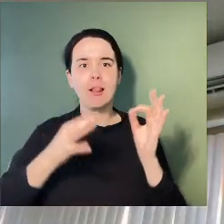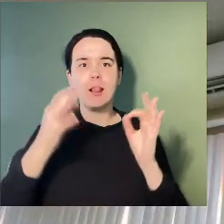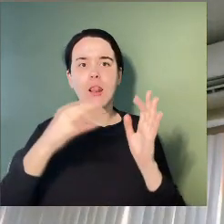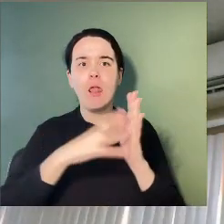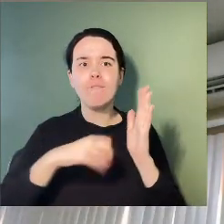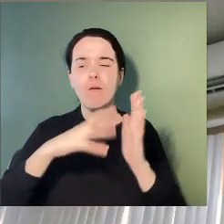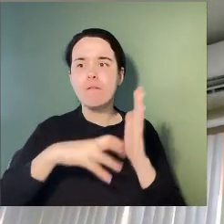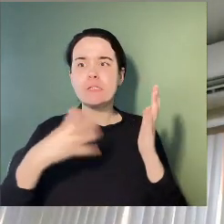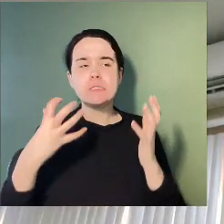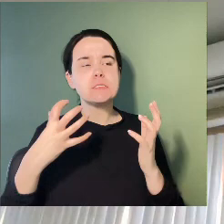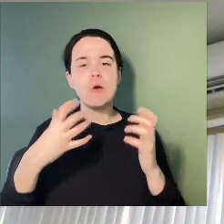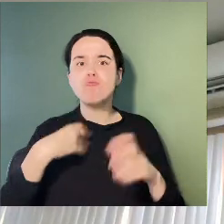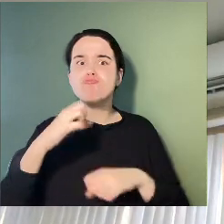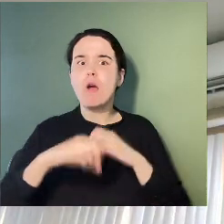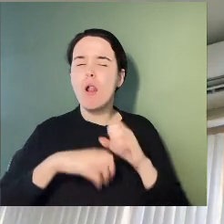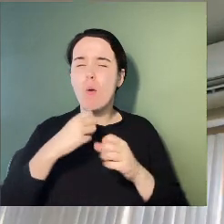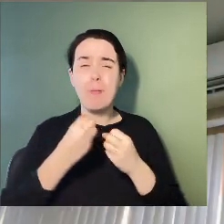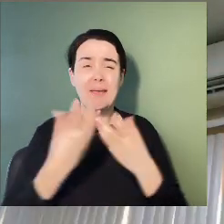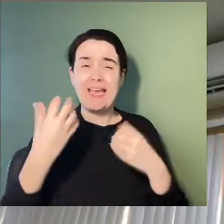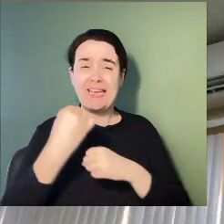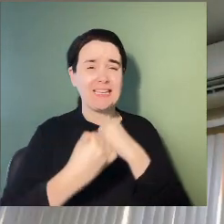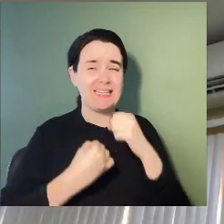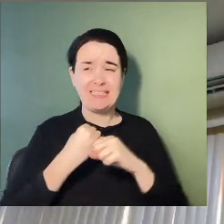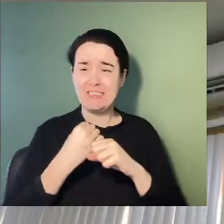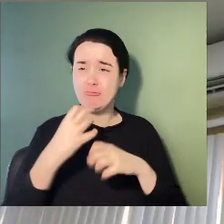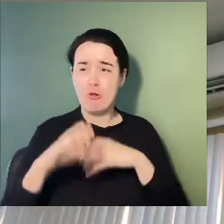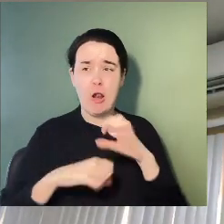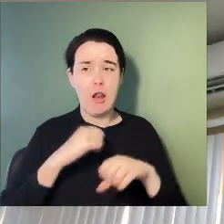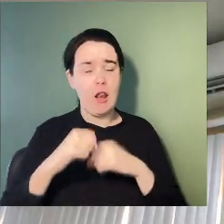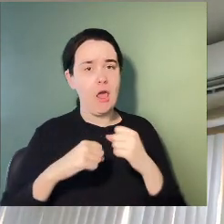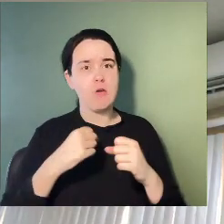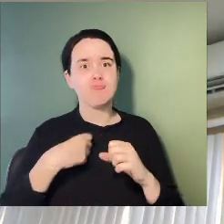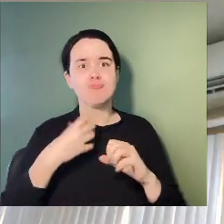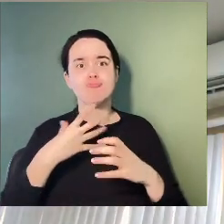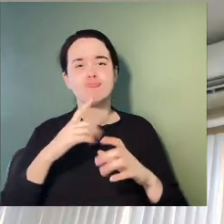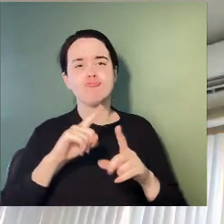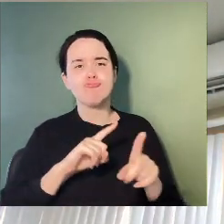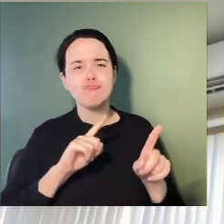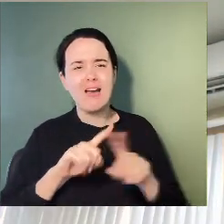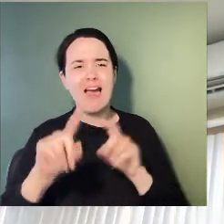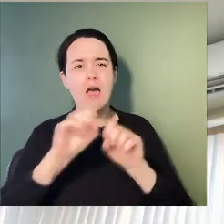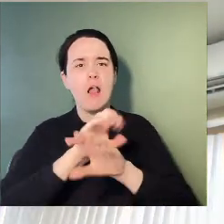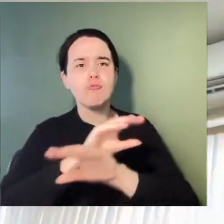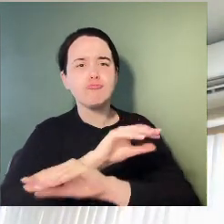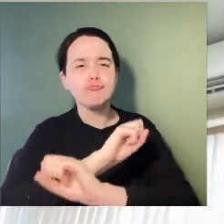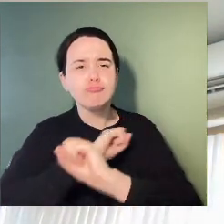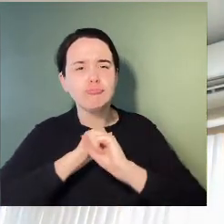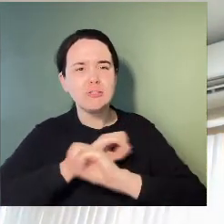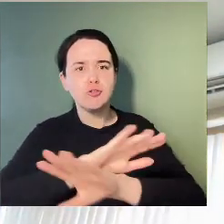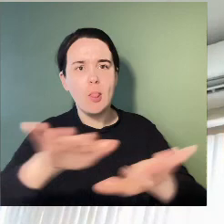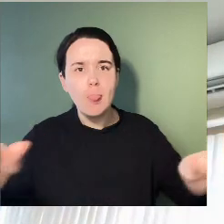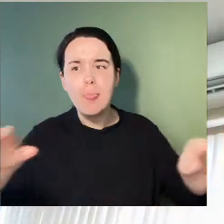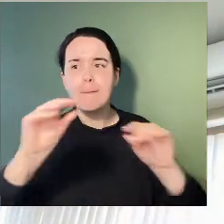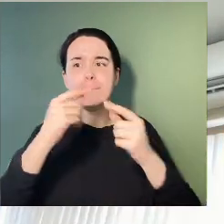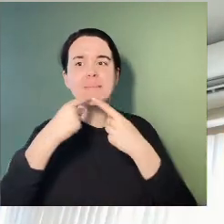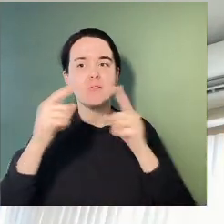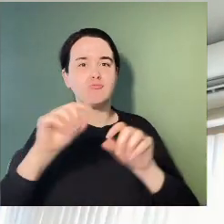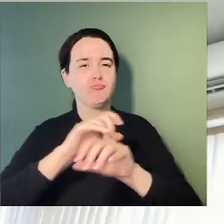I mean, on a separate platform to be verified. And some of this does seem as though it's a bit of